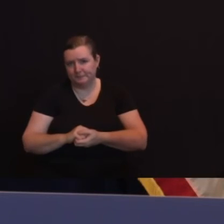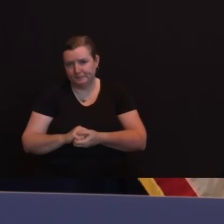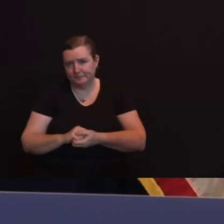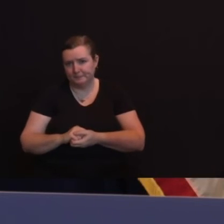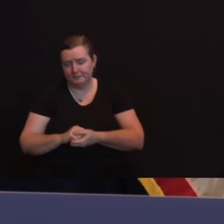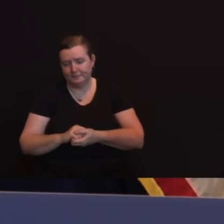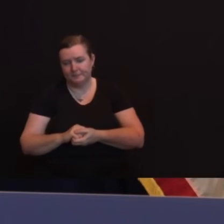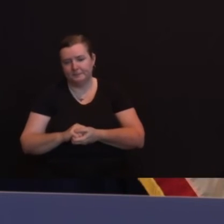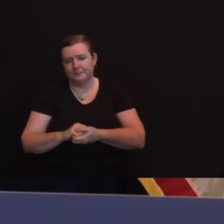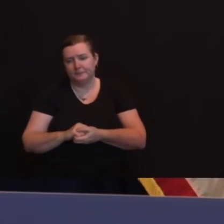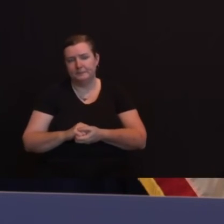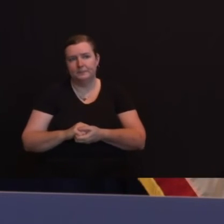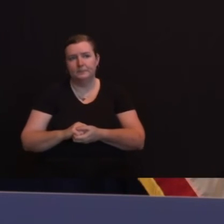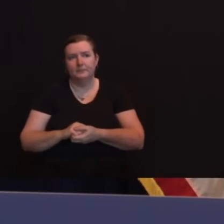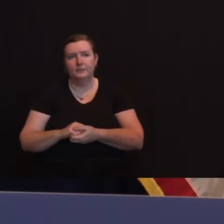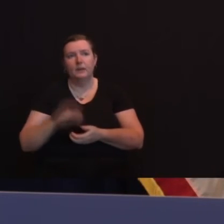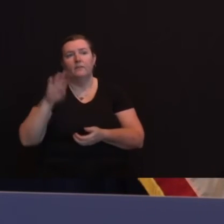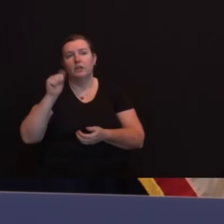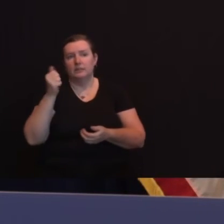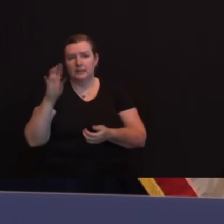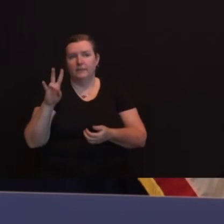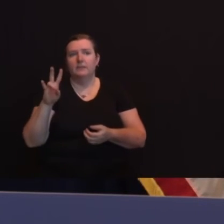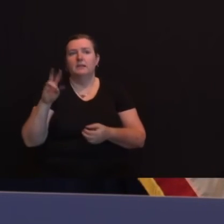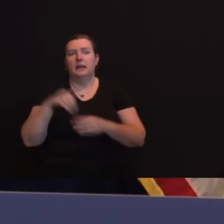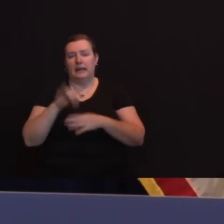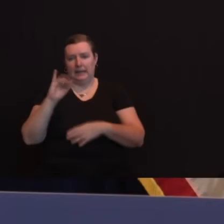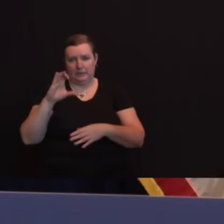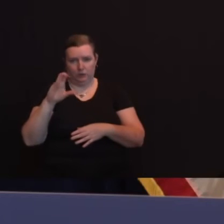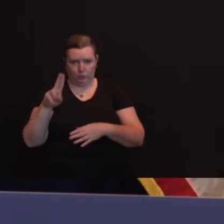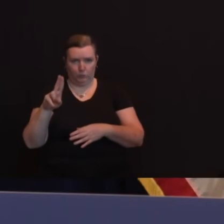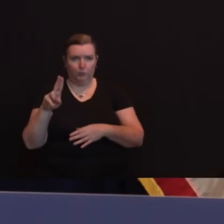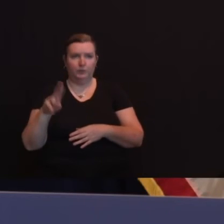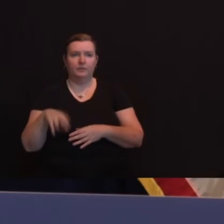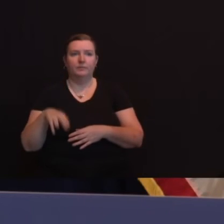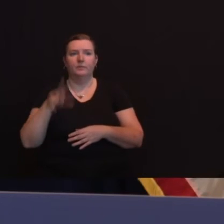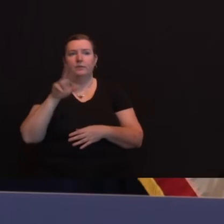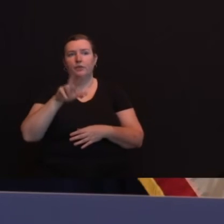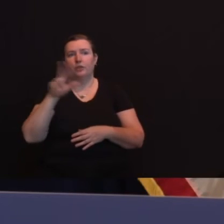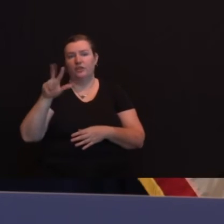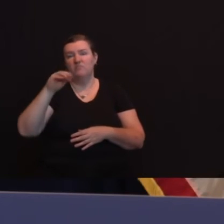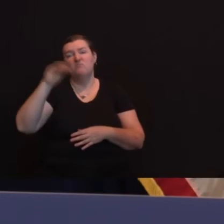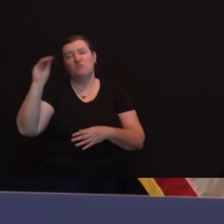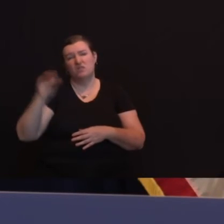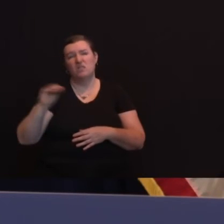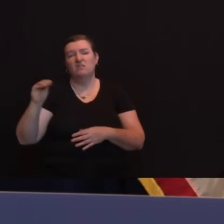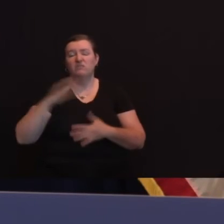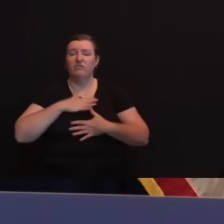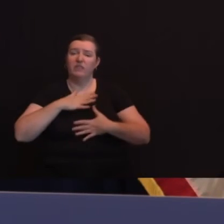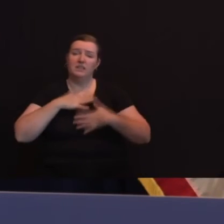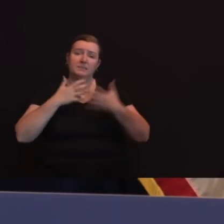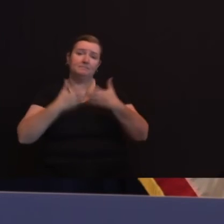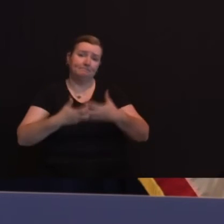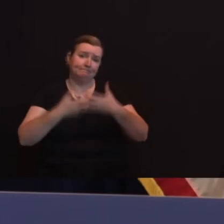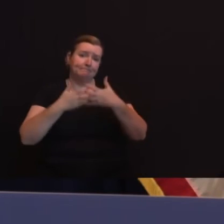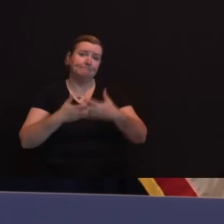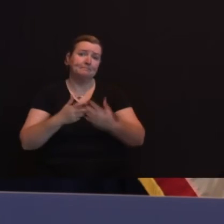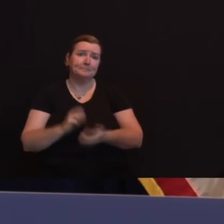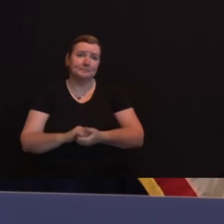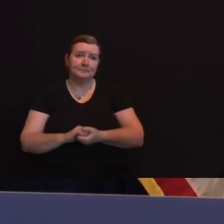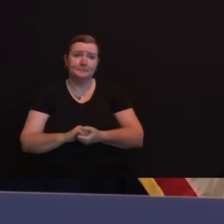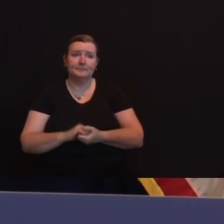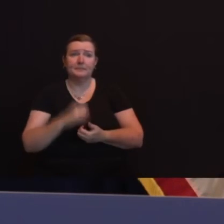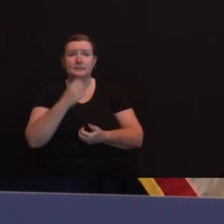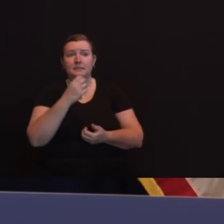individuals in critical care, with 33% of them on ventilators. On Saturday and Sunday, we reported